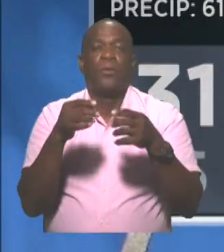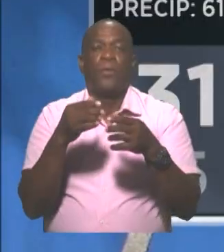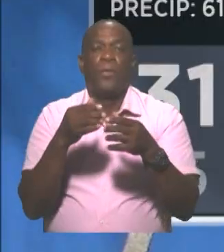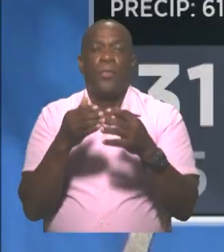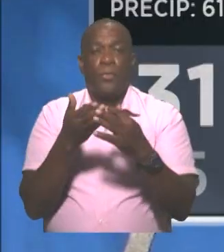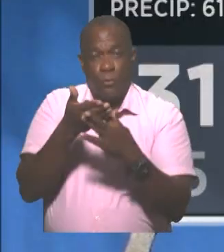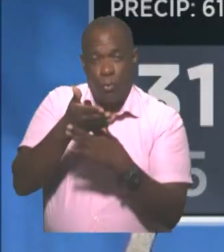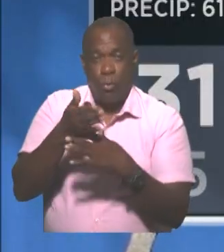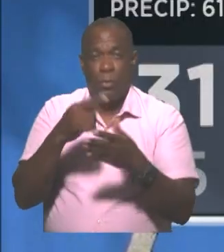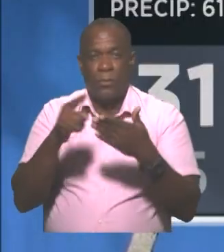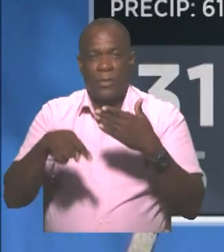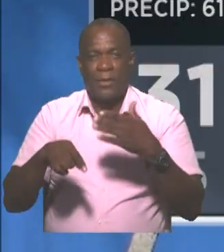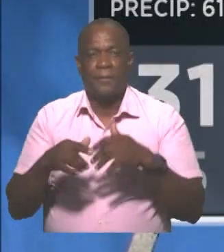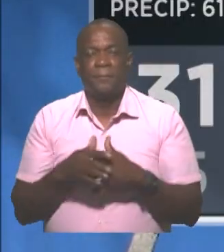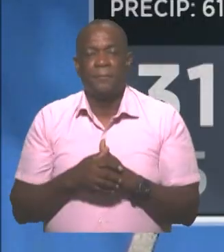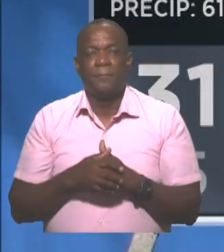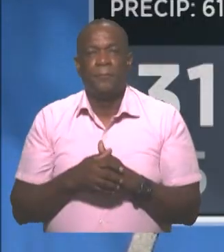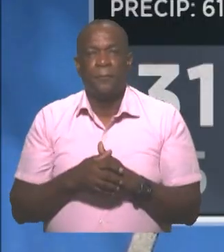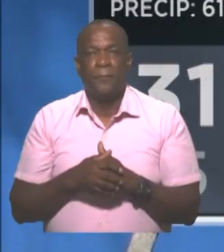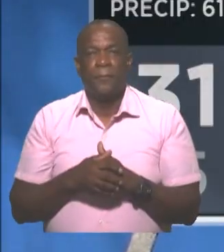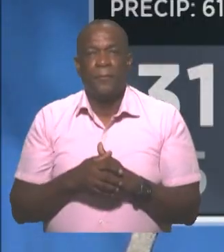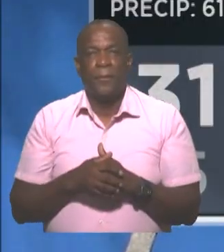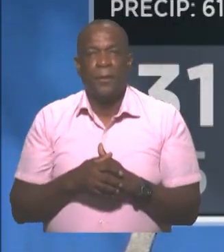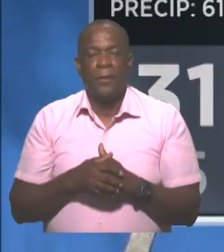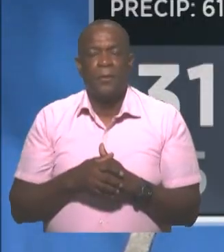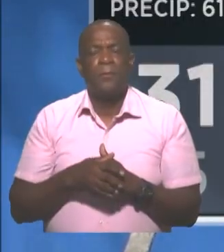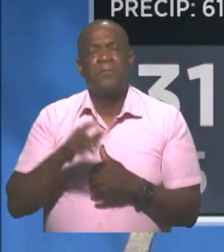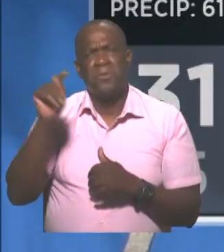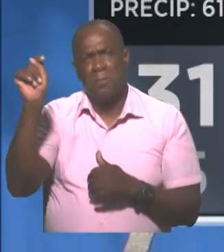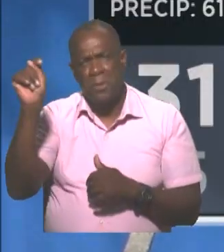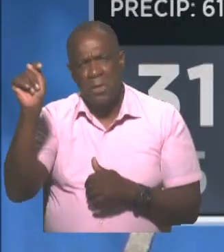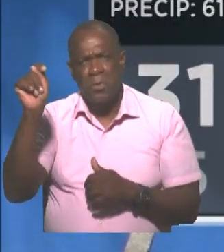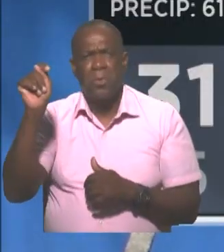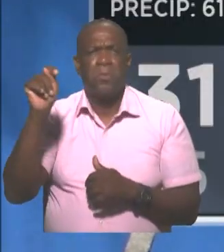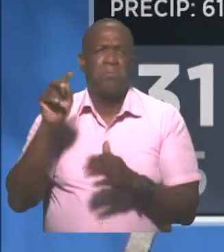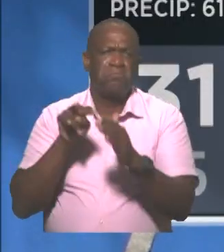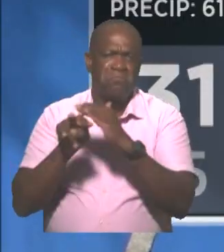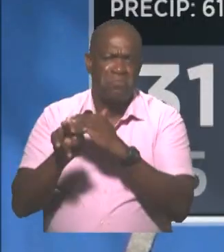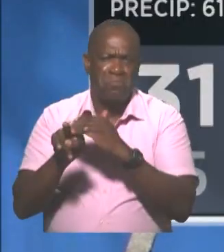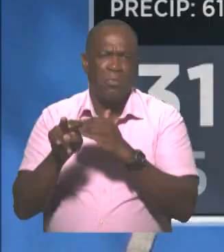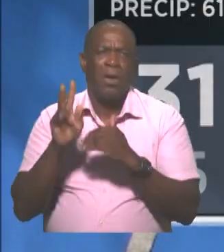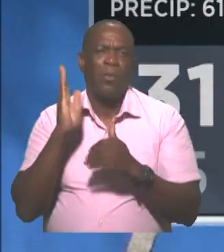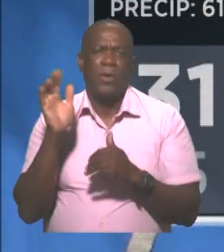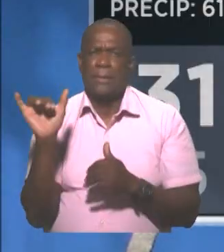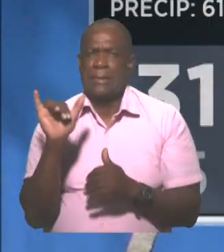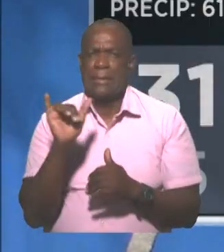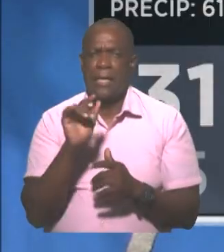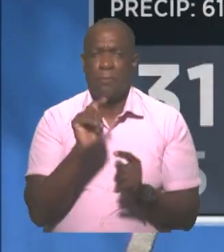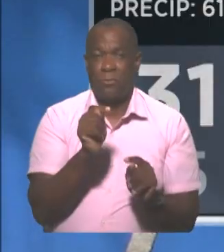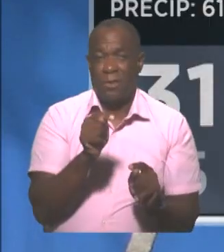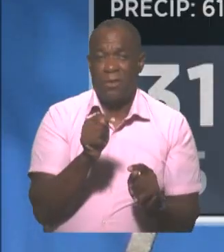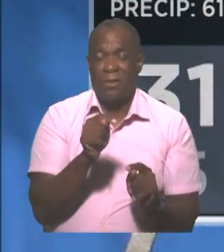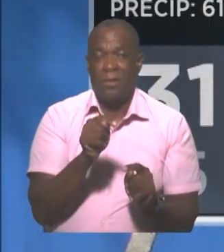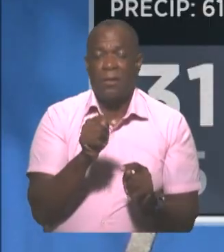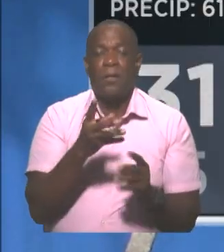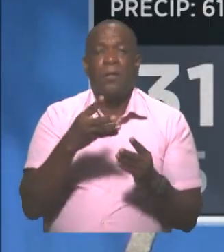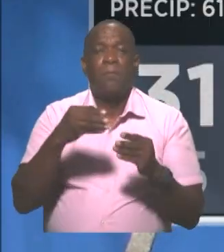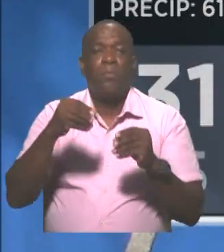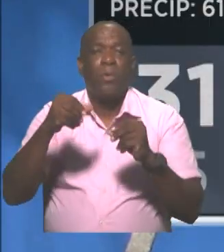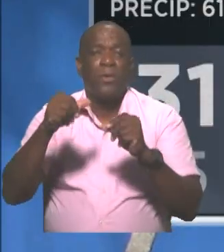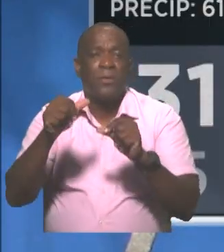Tobago's extended forecast, because it will be somewhat of the same for both Trinidad and Tobago, we're looking at moisture between